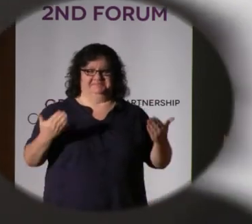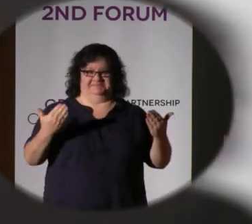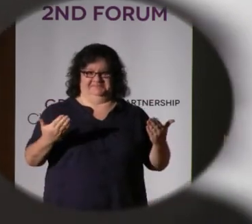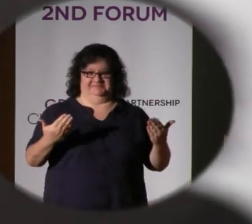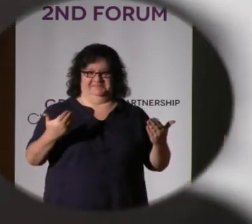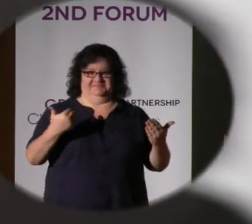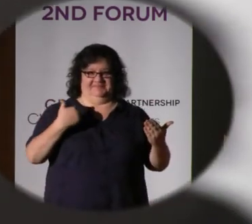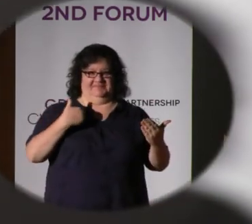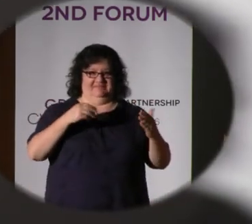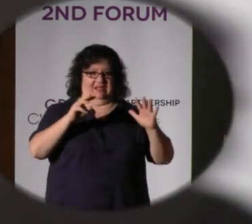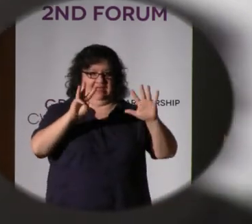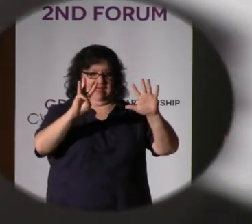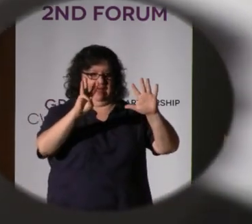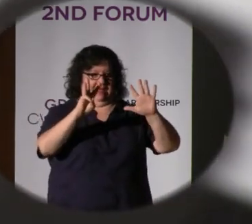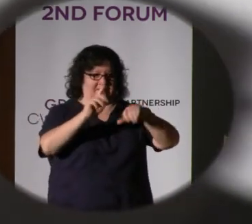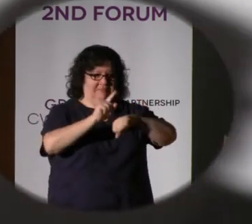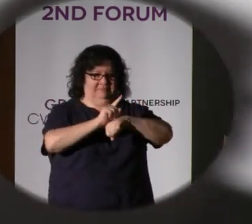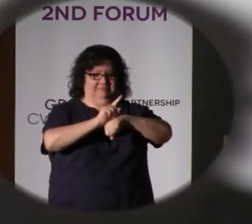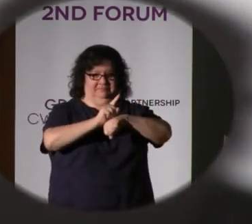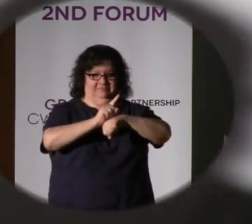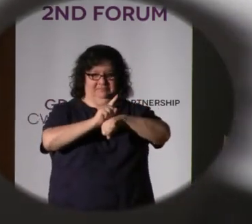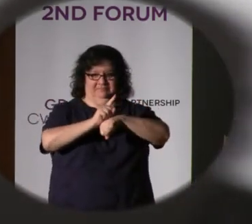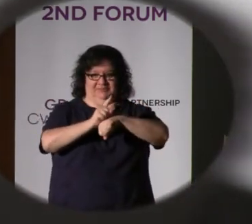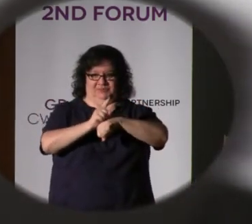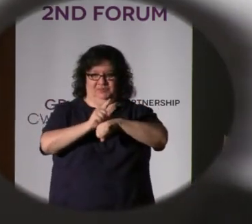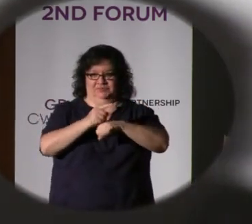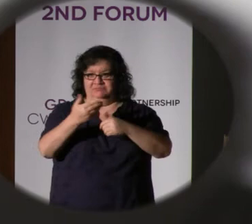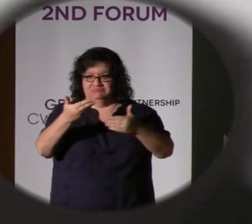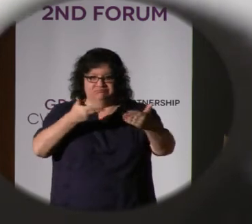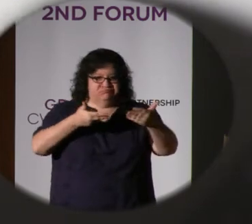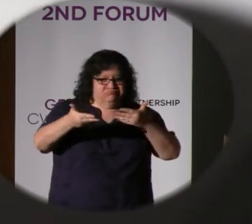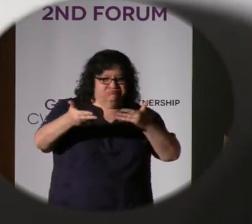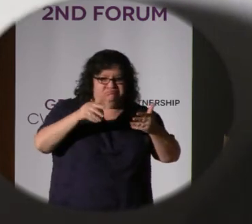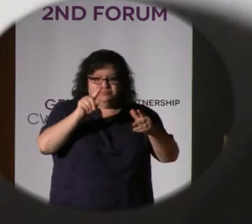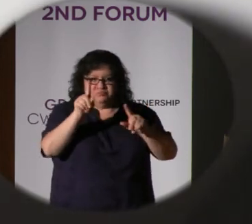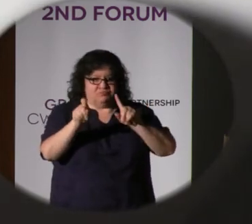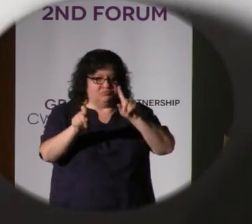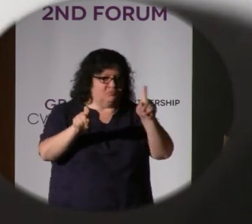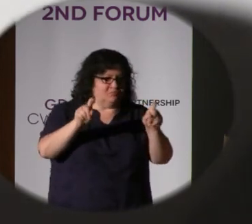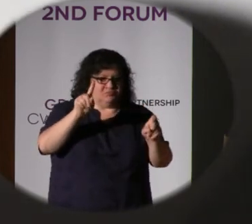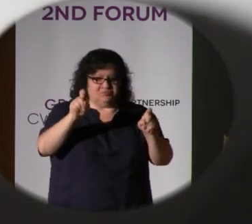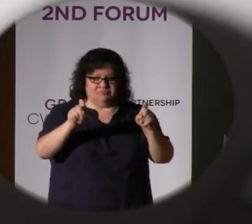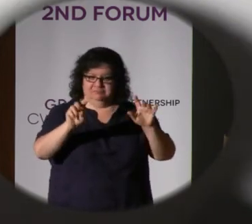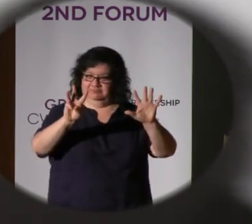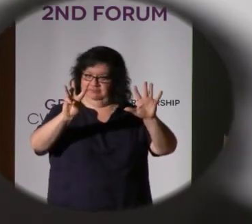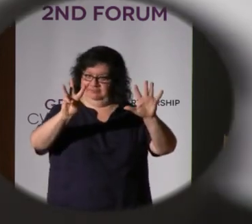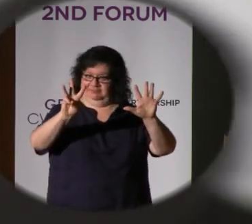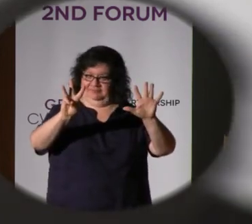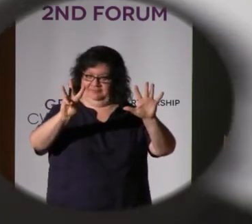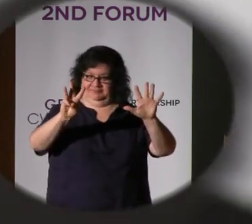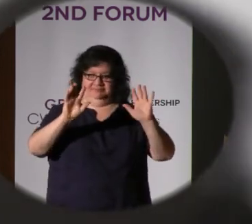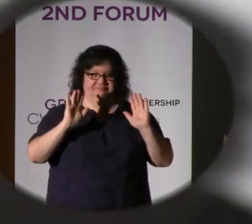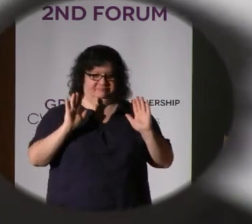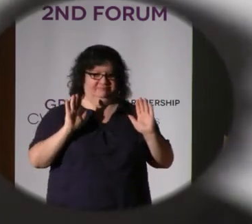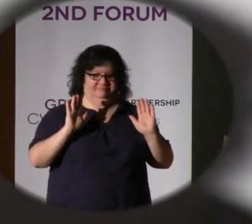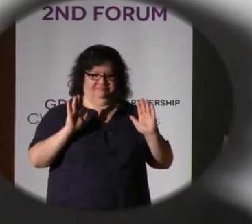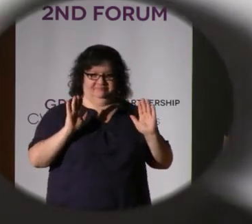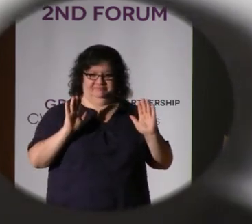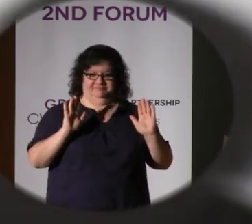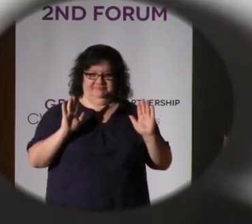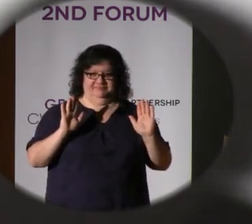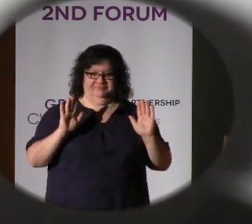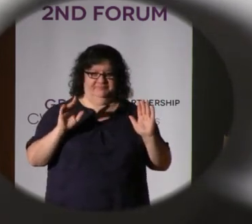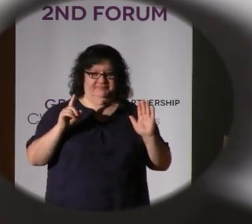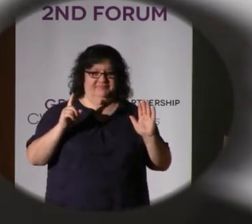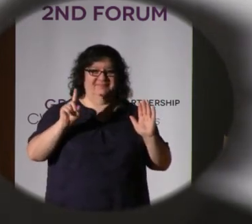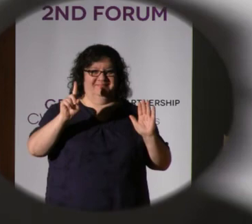watch, and we're going to take questions, a few questions from the floor. So I apologize to the group upstairs, but they've already